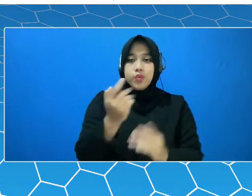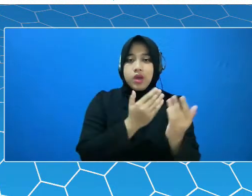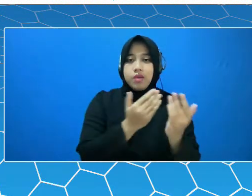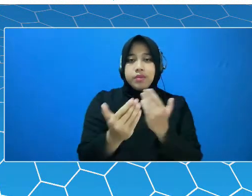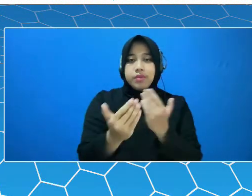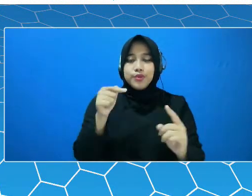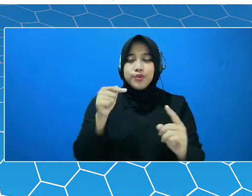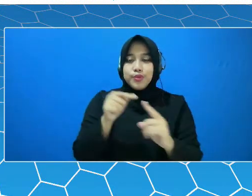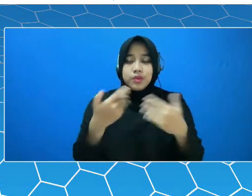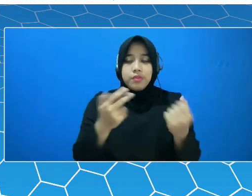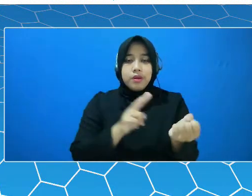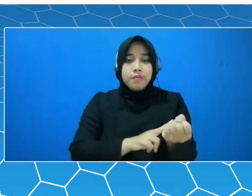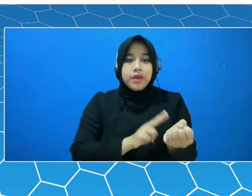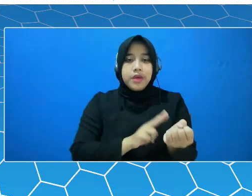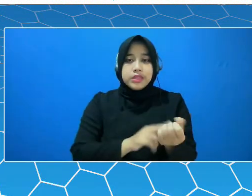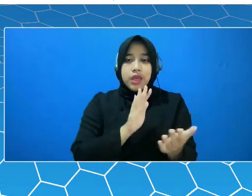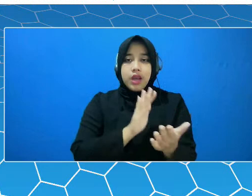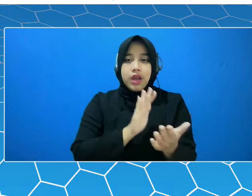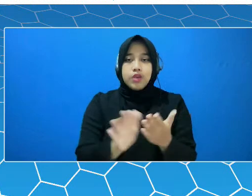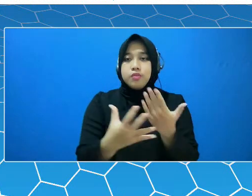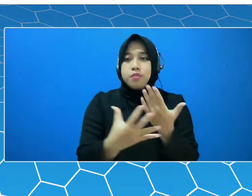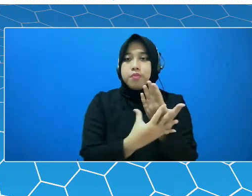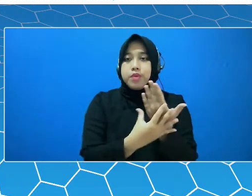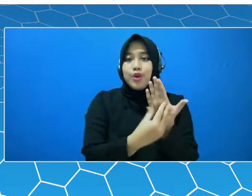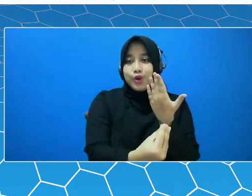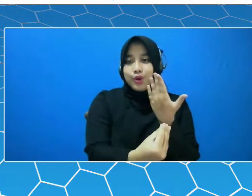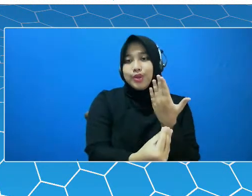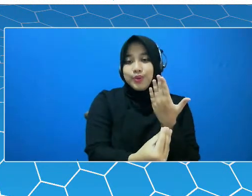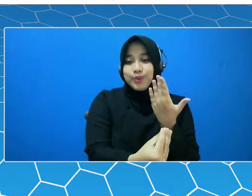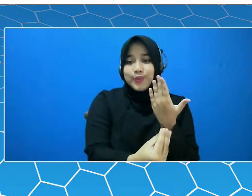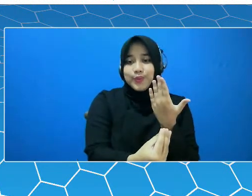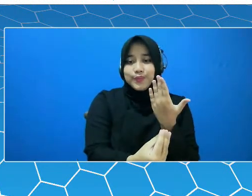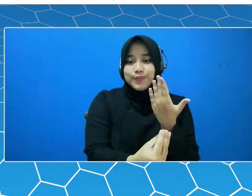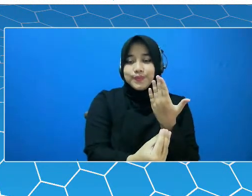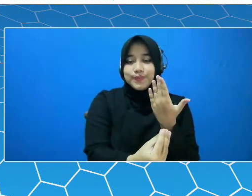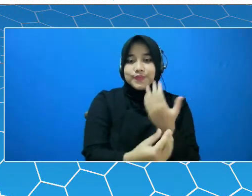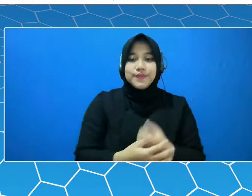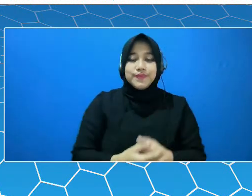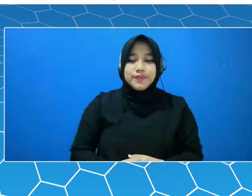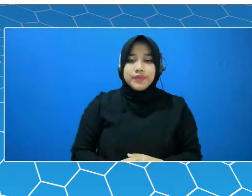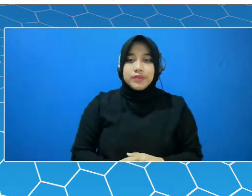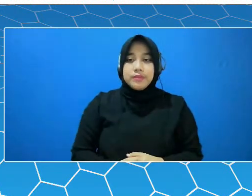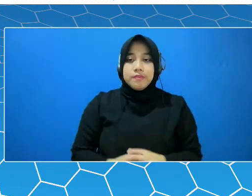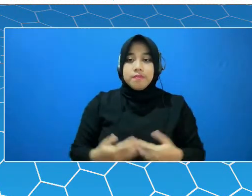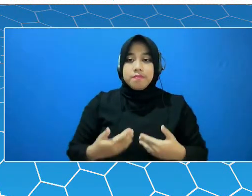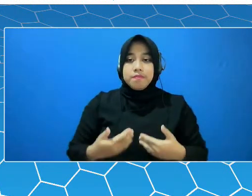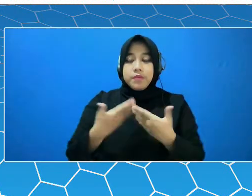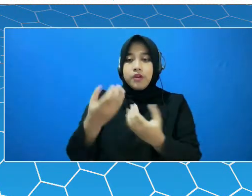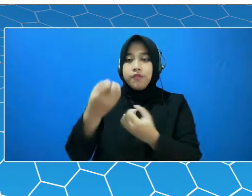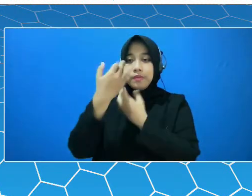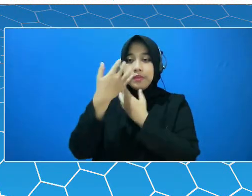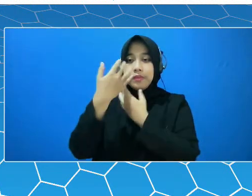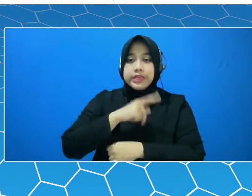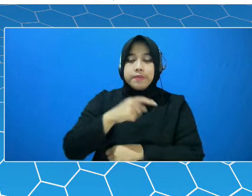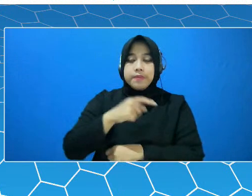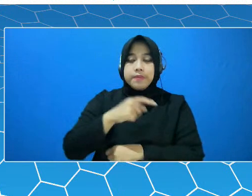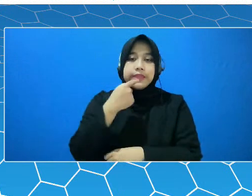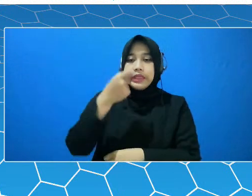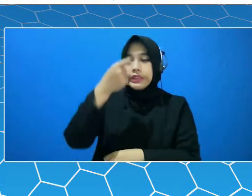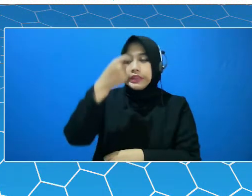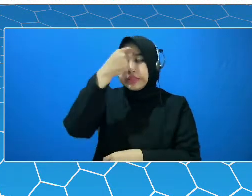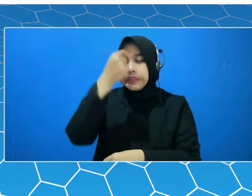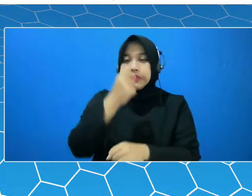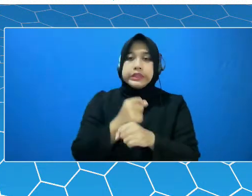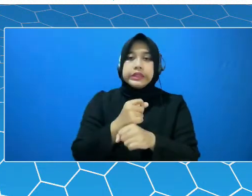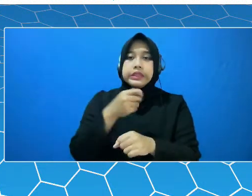onto their mobile phones, and they could tell us about their symptoms. So once they would